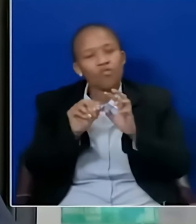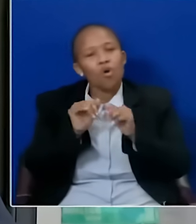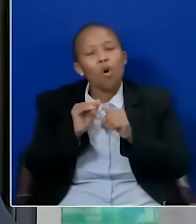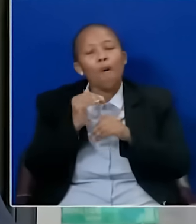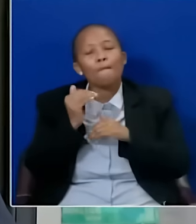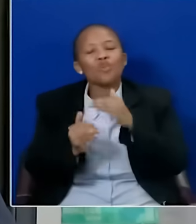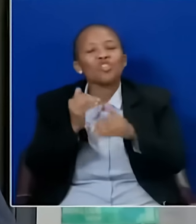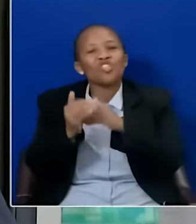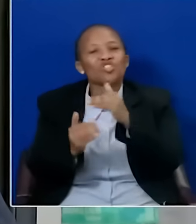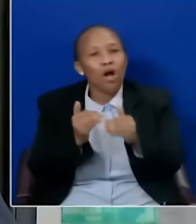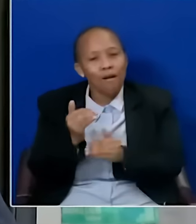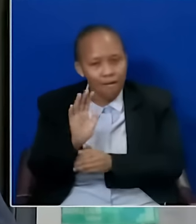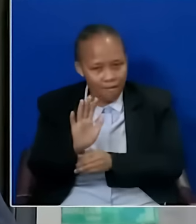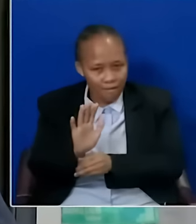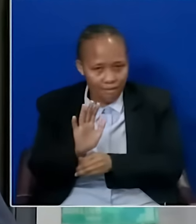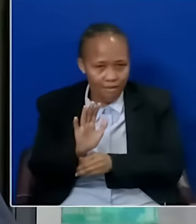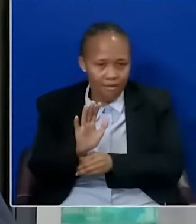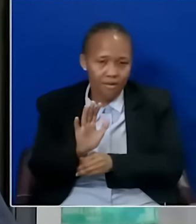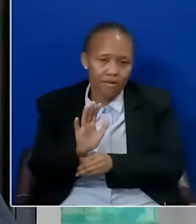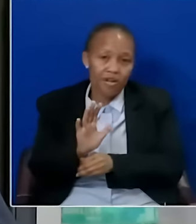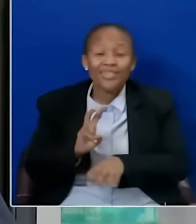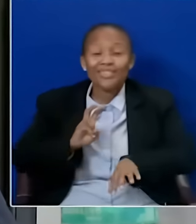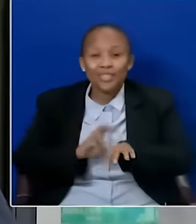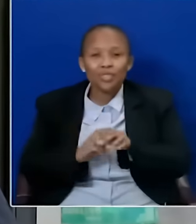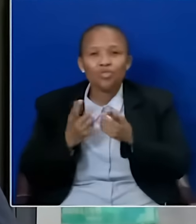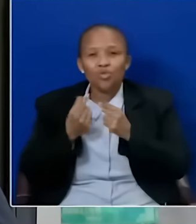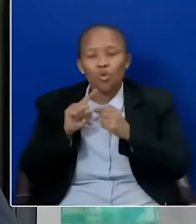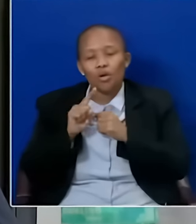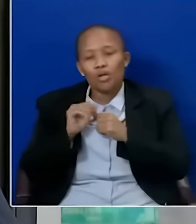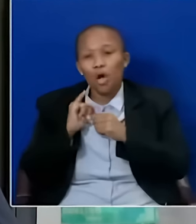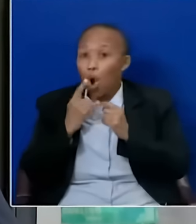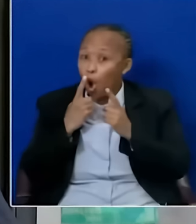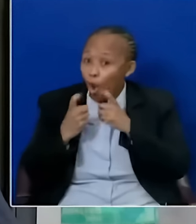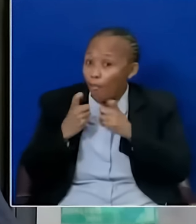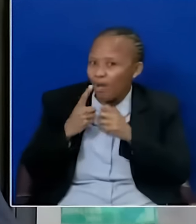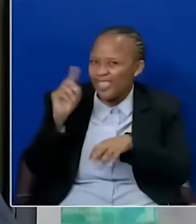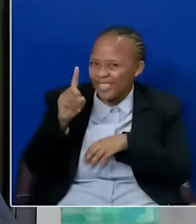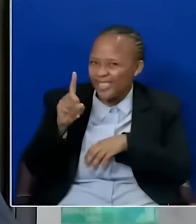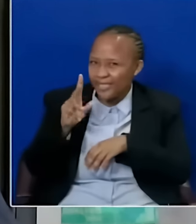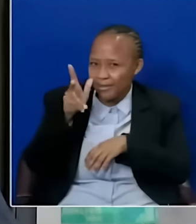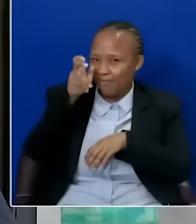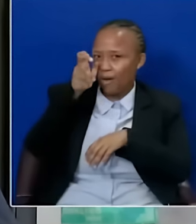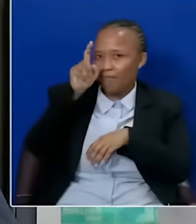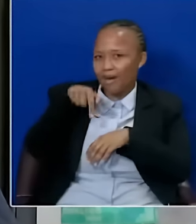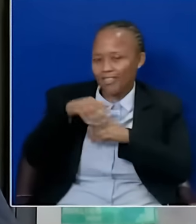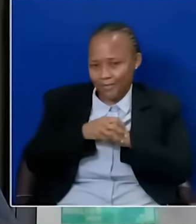you must hear what is the complaint and take it from there.